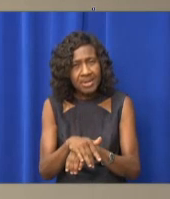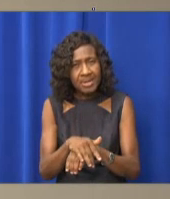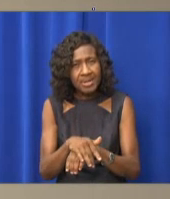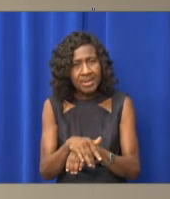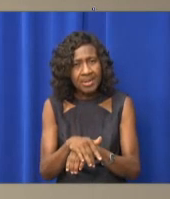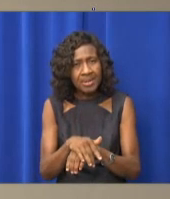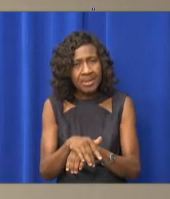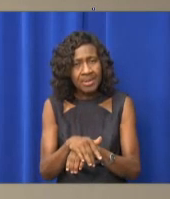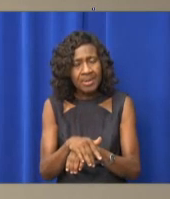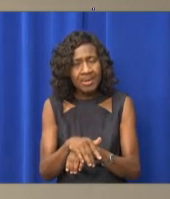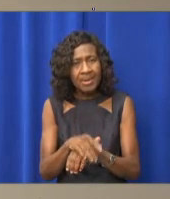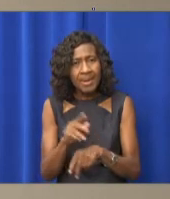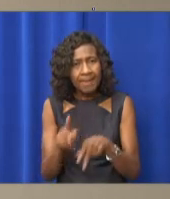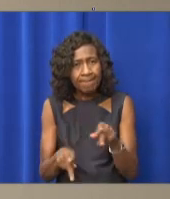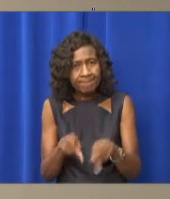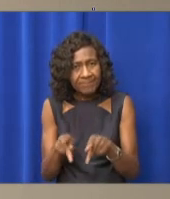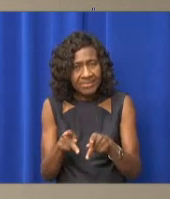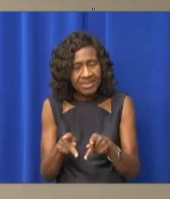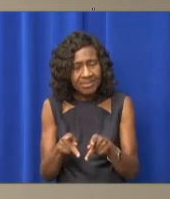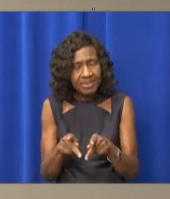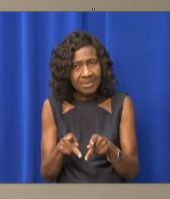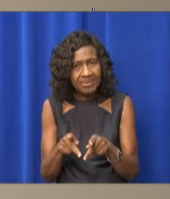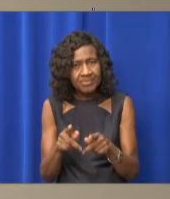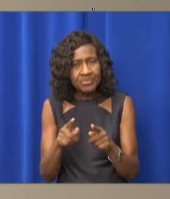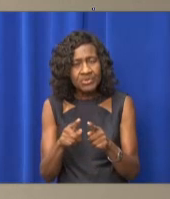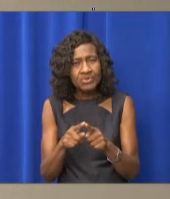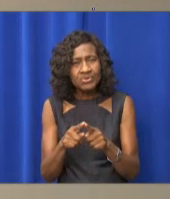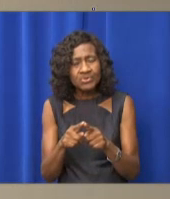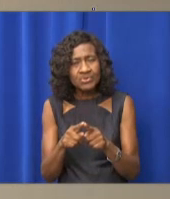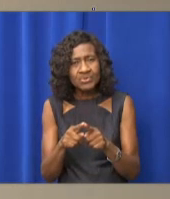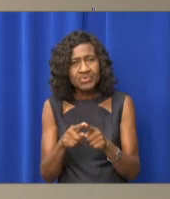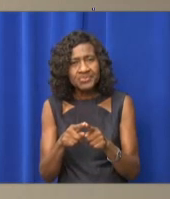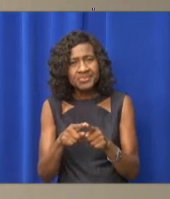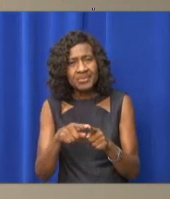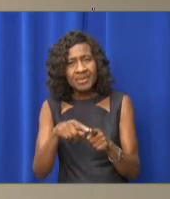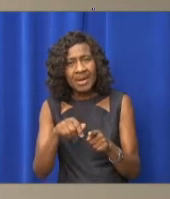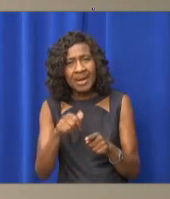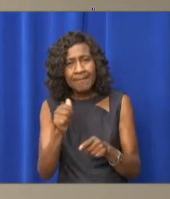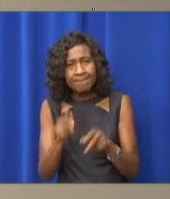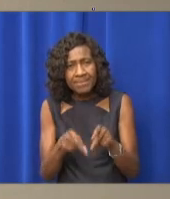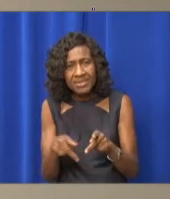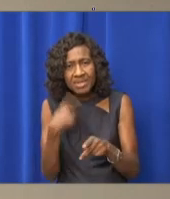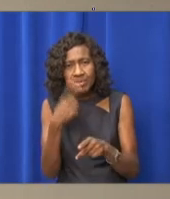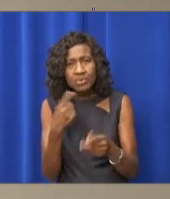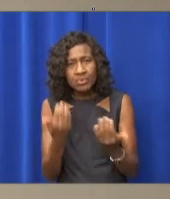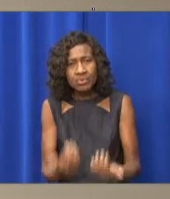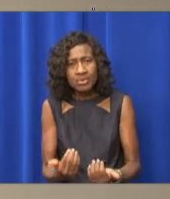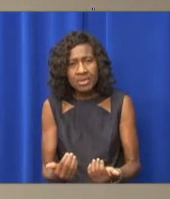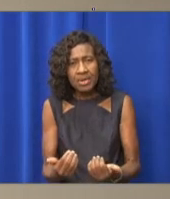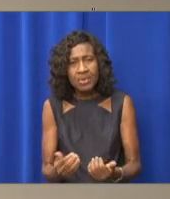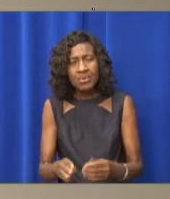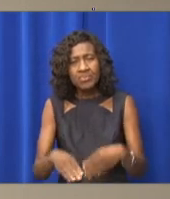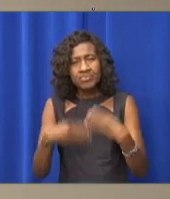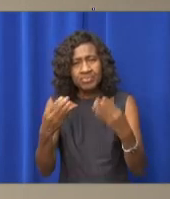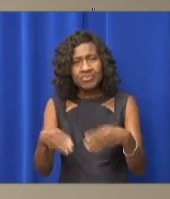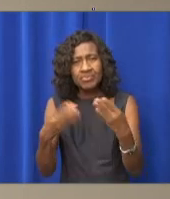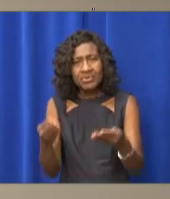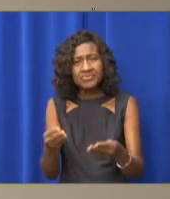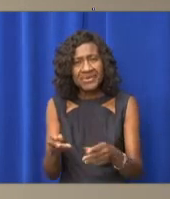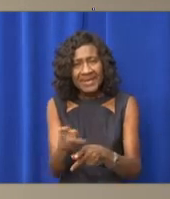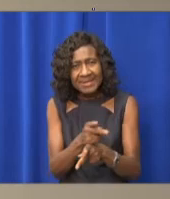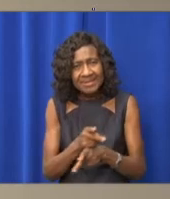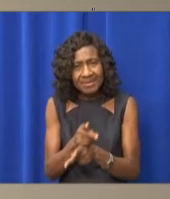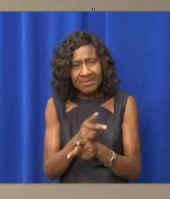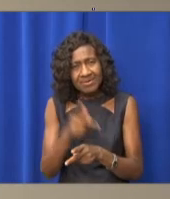dedicated and diverse professionals who now make up the profession and provide care in a variety of settings in the Cayman